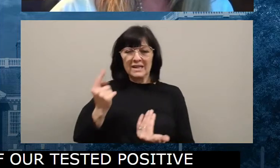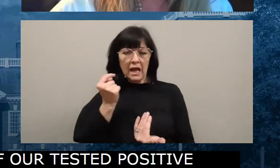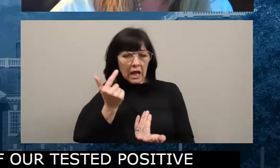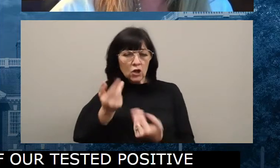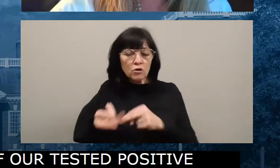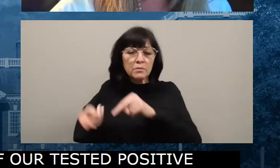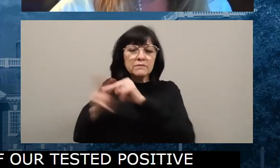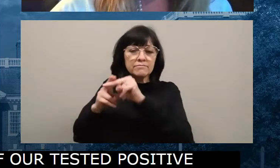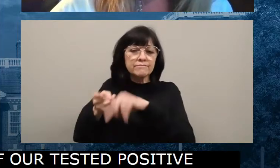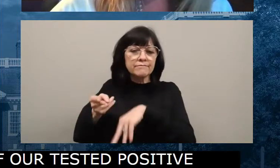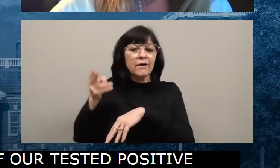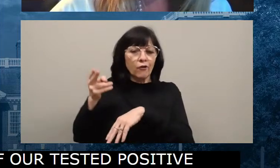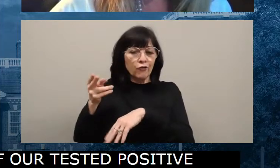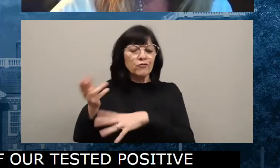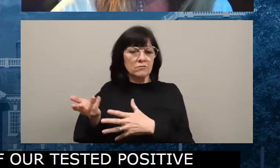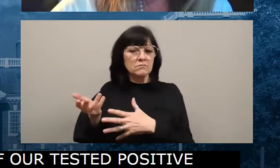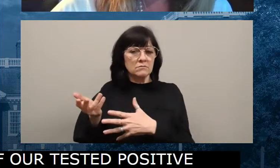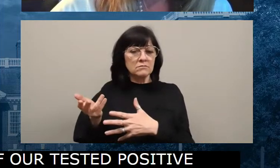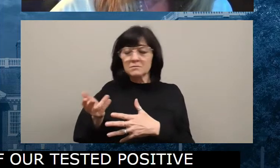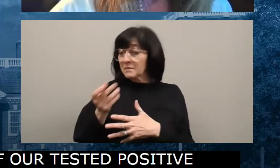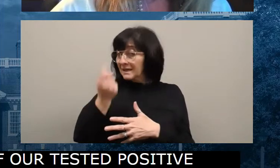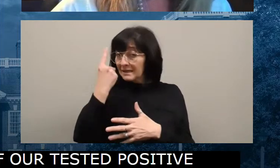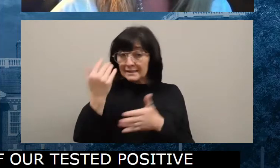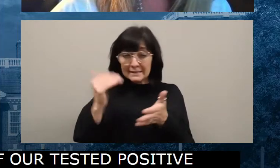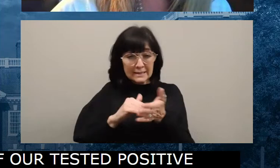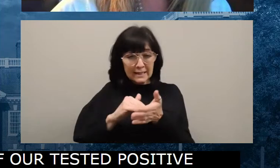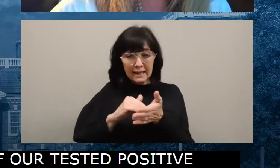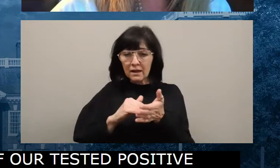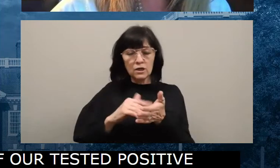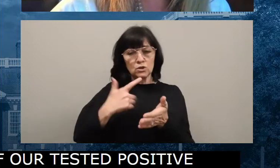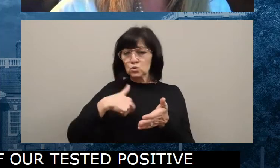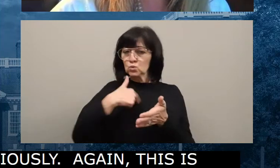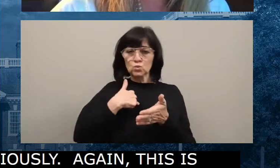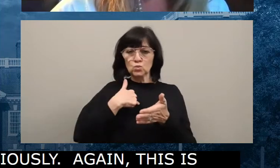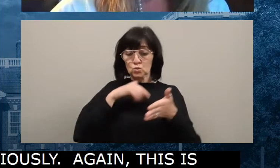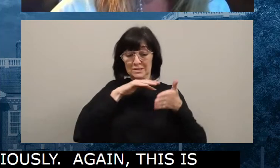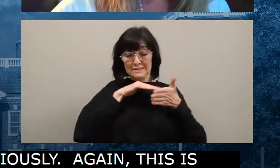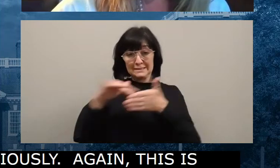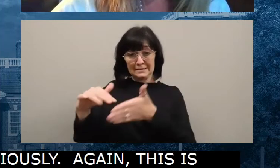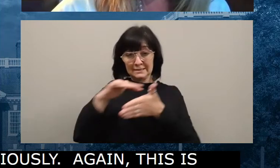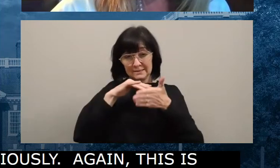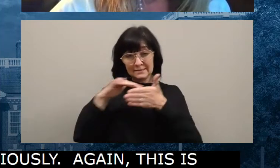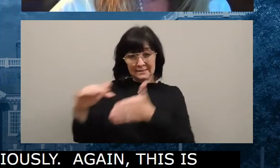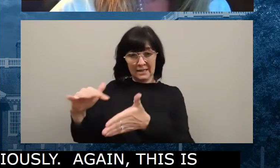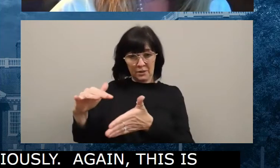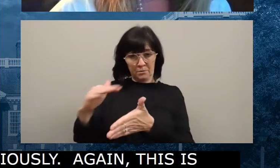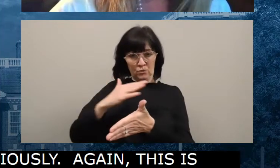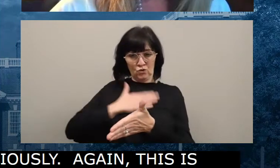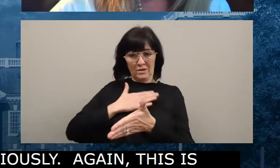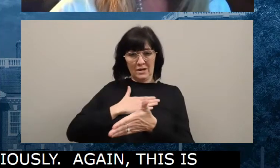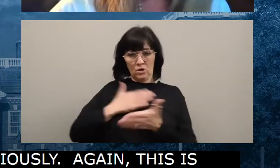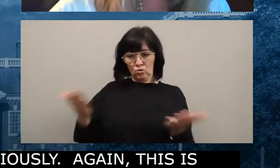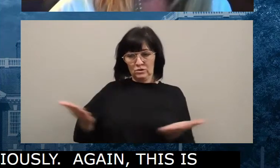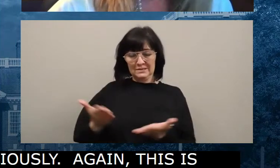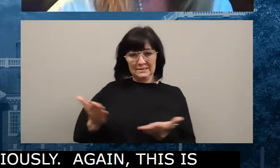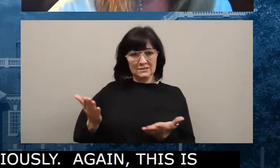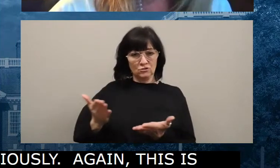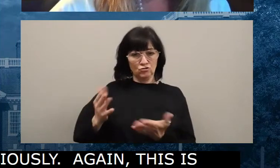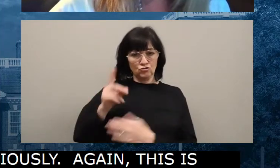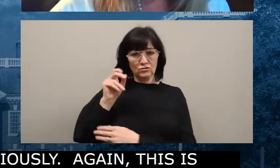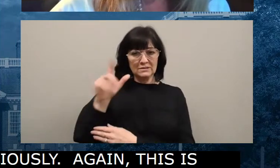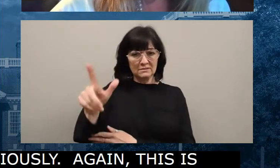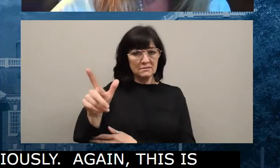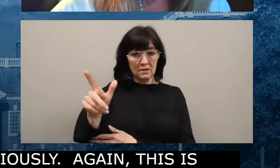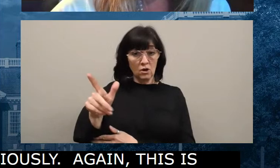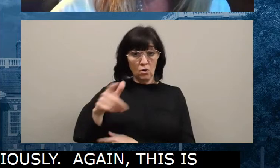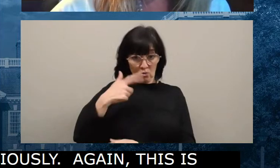again, this is just a sample of the cases in Delaware. We aren't able to